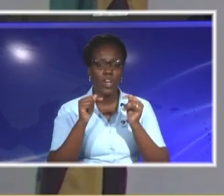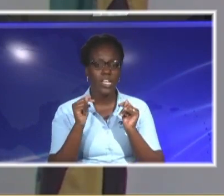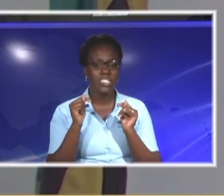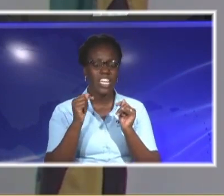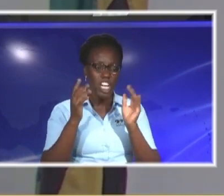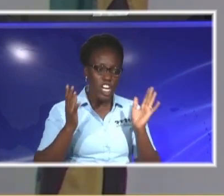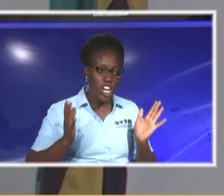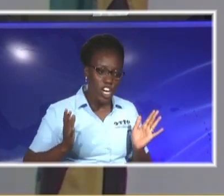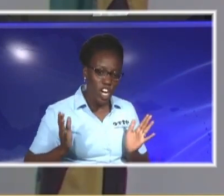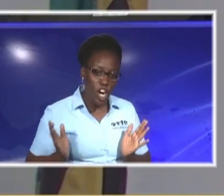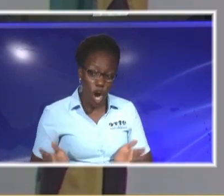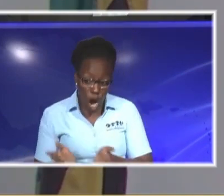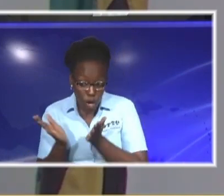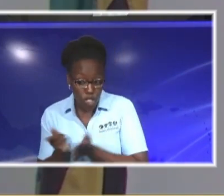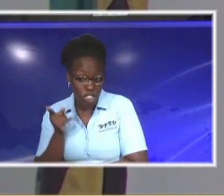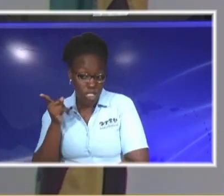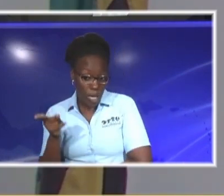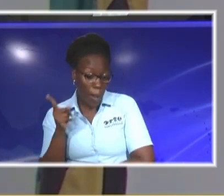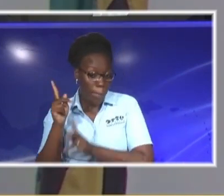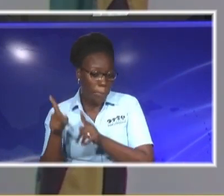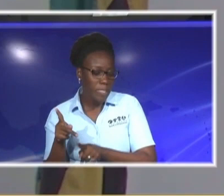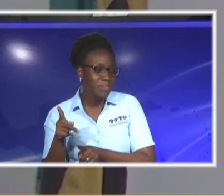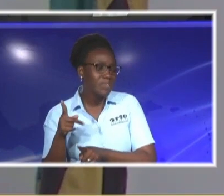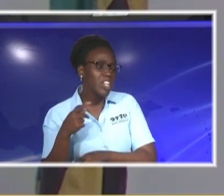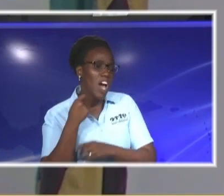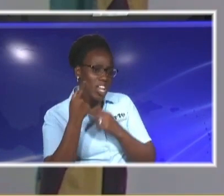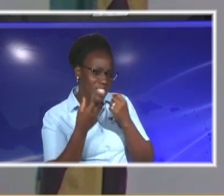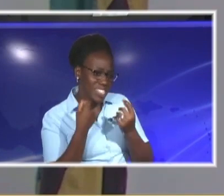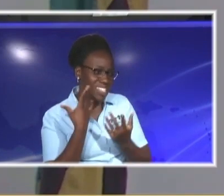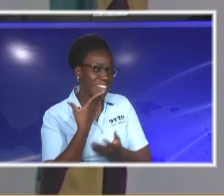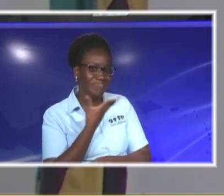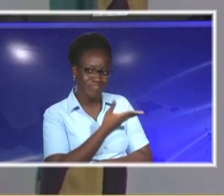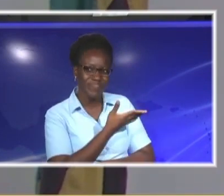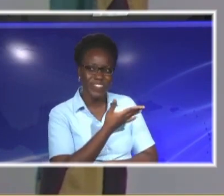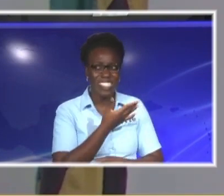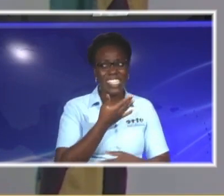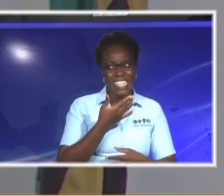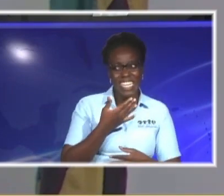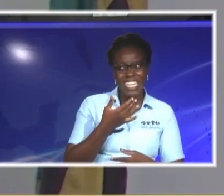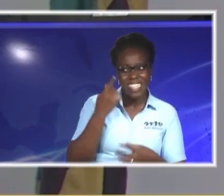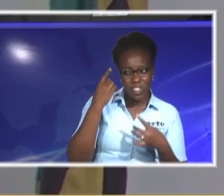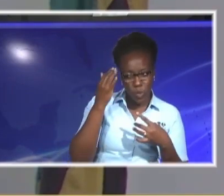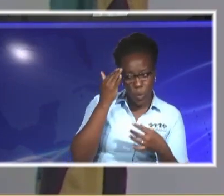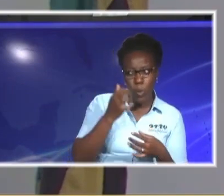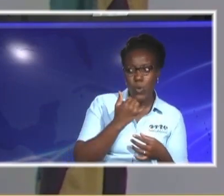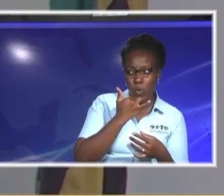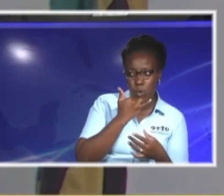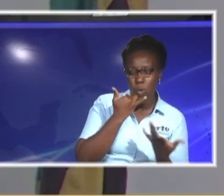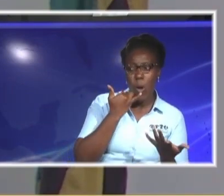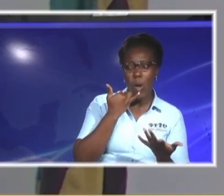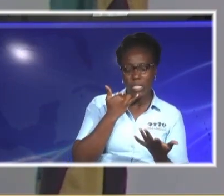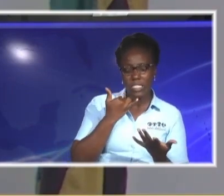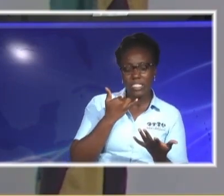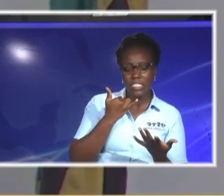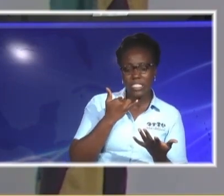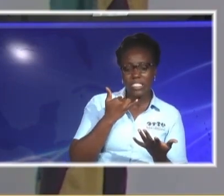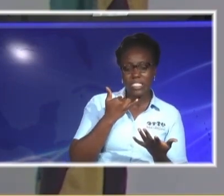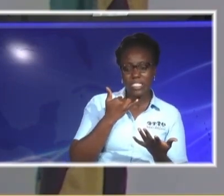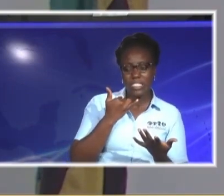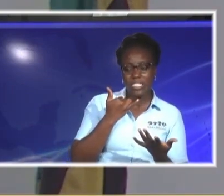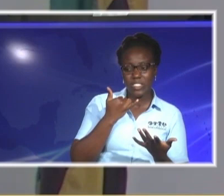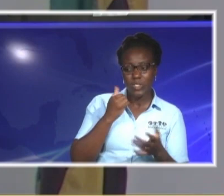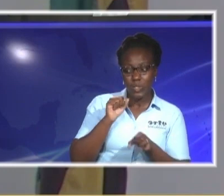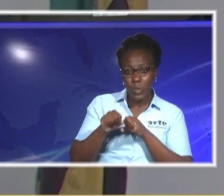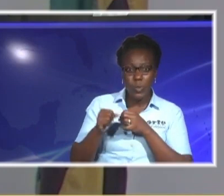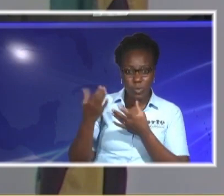victim understand for there to be restoration. There must be a mutual understanding of what we're trying